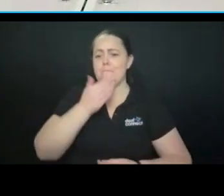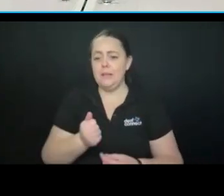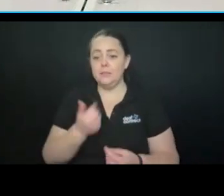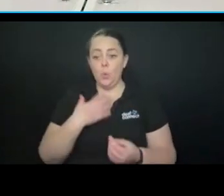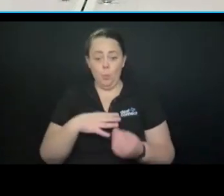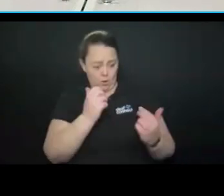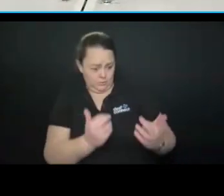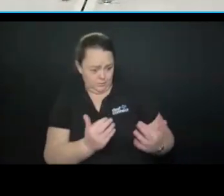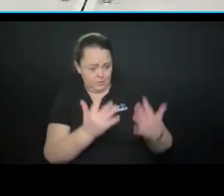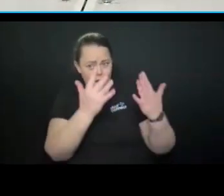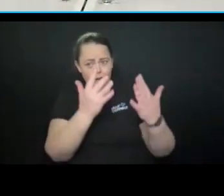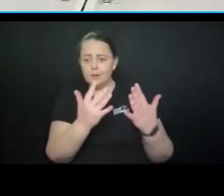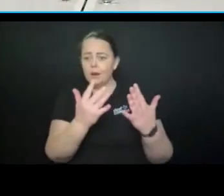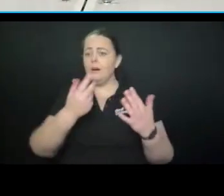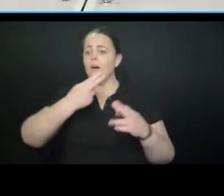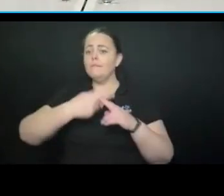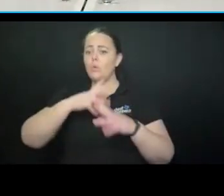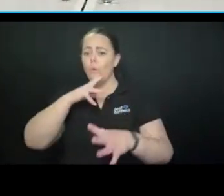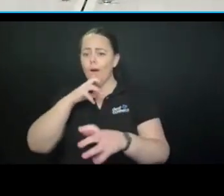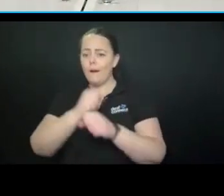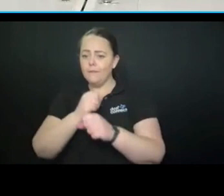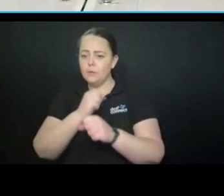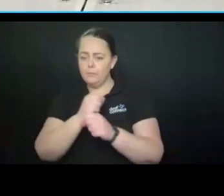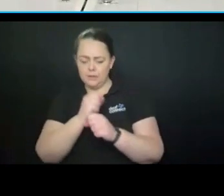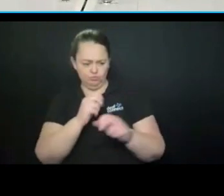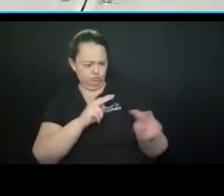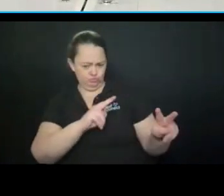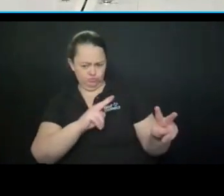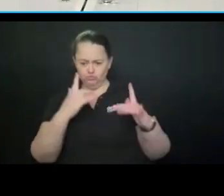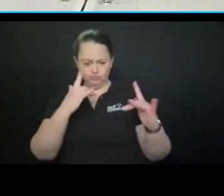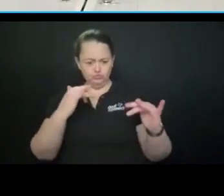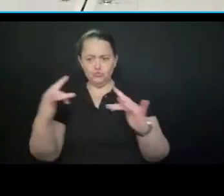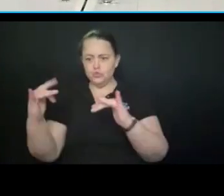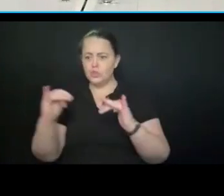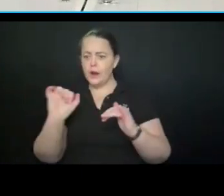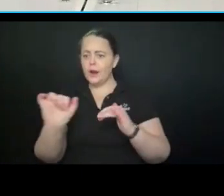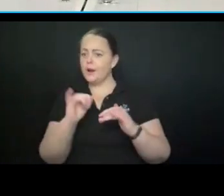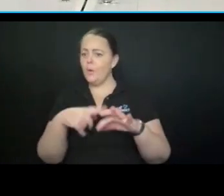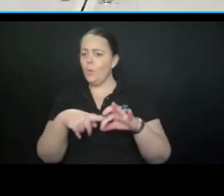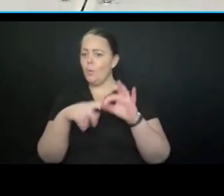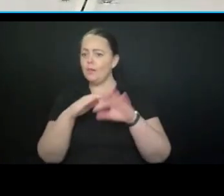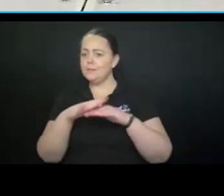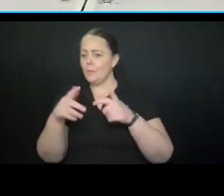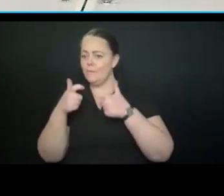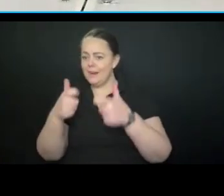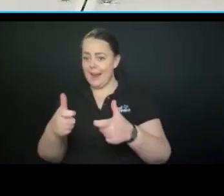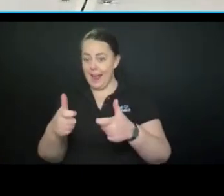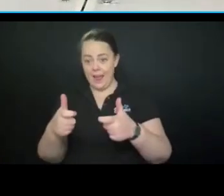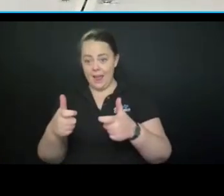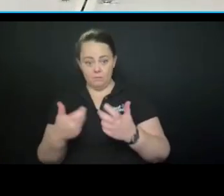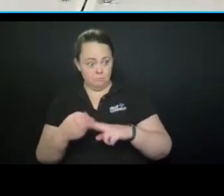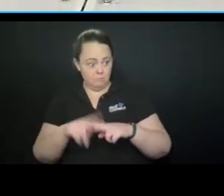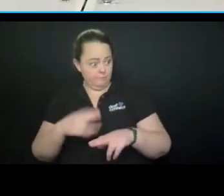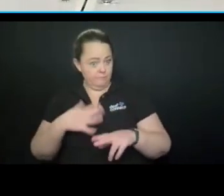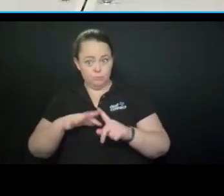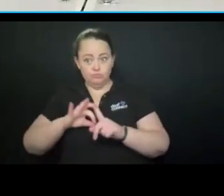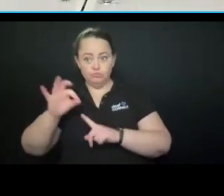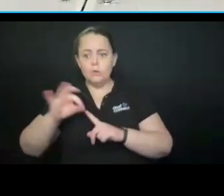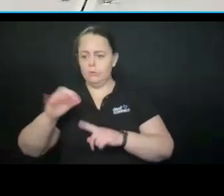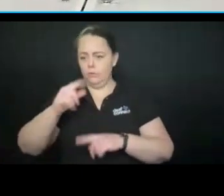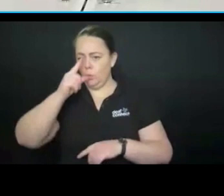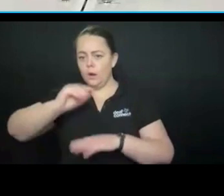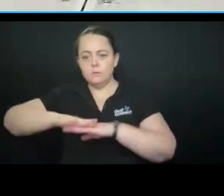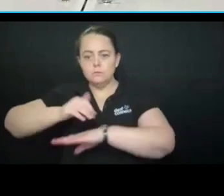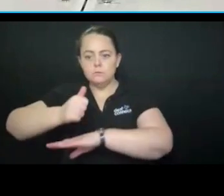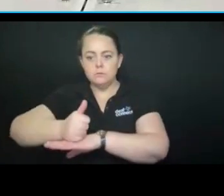and to understand how we can deliver the best possible quality of care to older Australians. And to Josh's earlier point, there's not an expectation